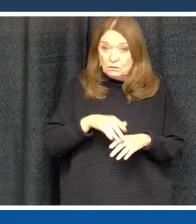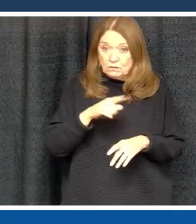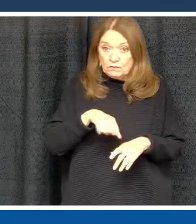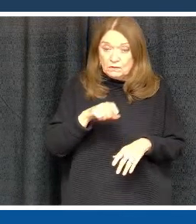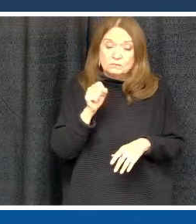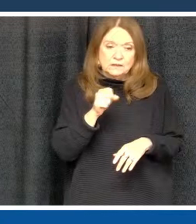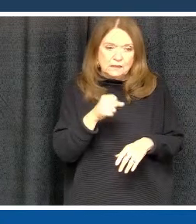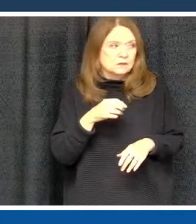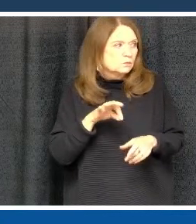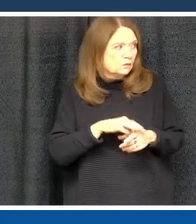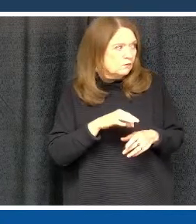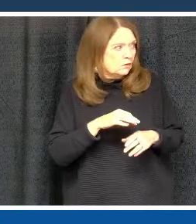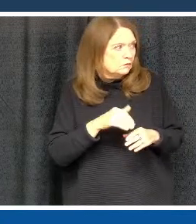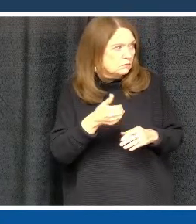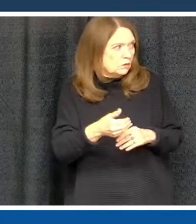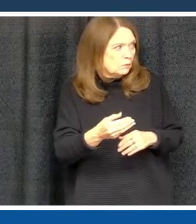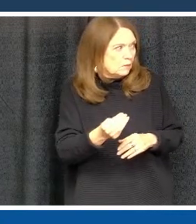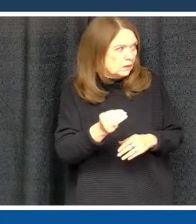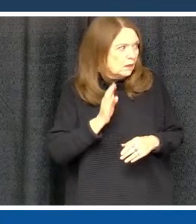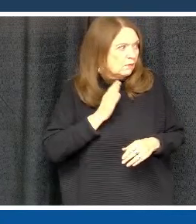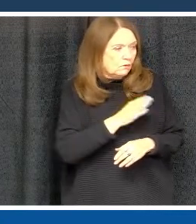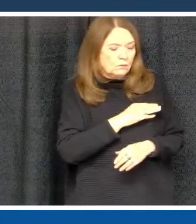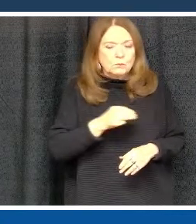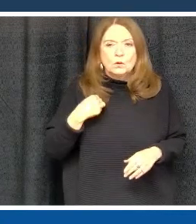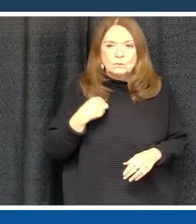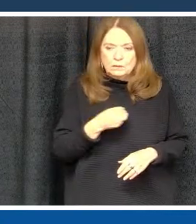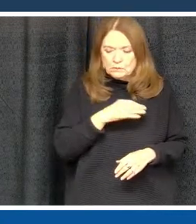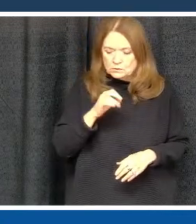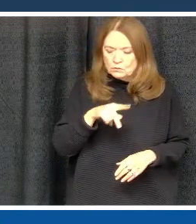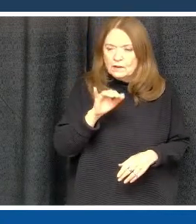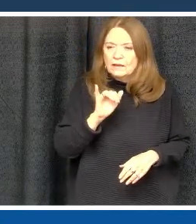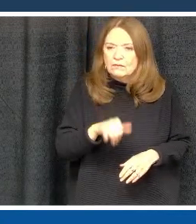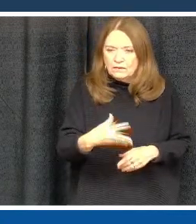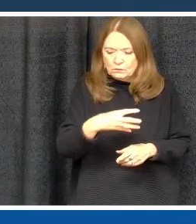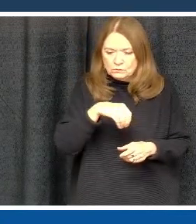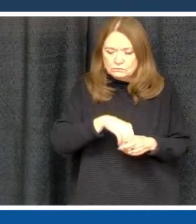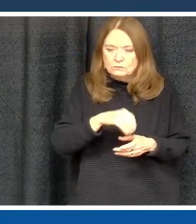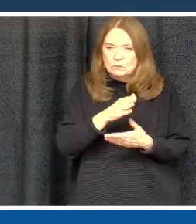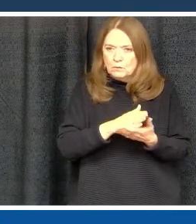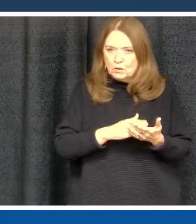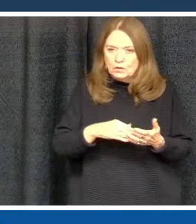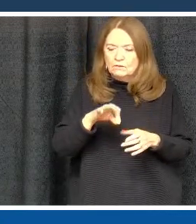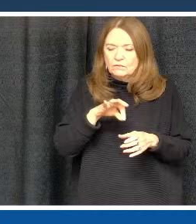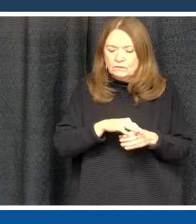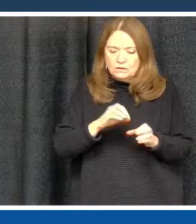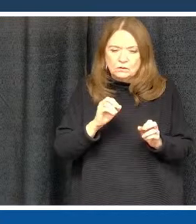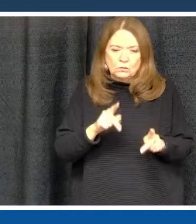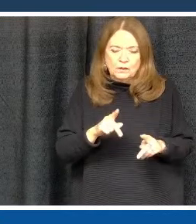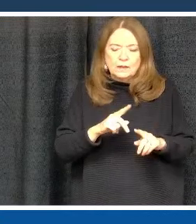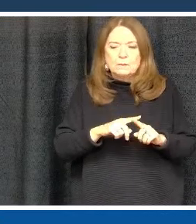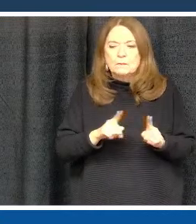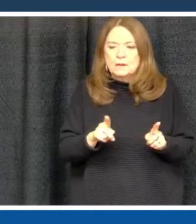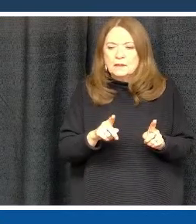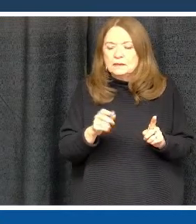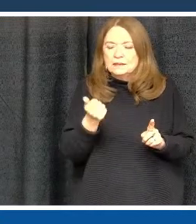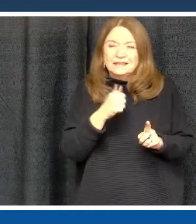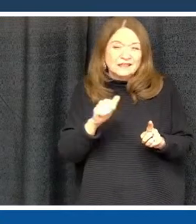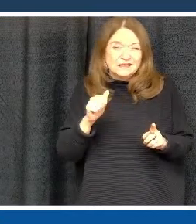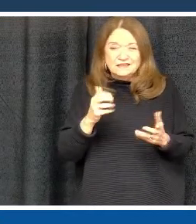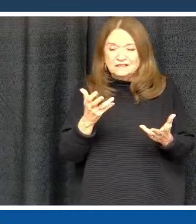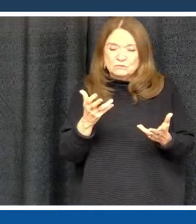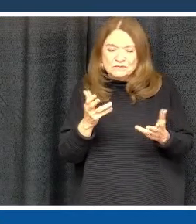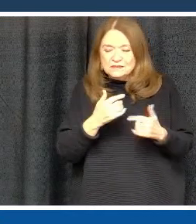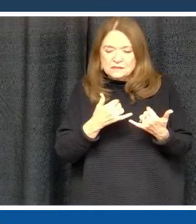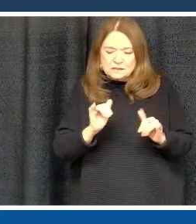on Monday. The board members, okay, that was in that part of the vote, okay. But in any case, they were